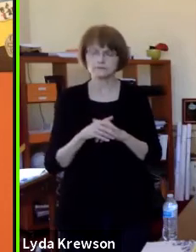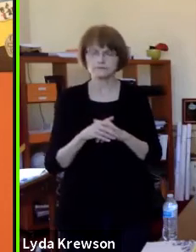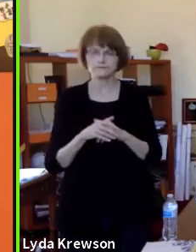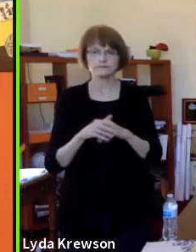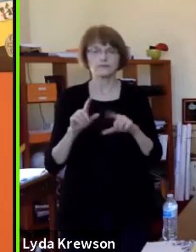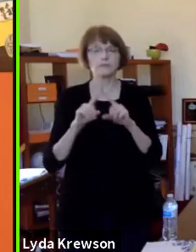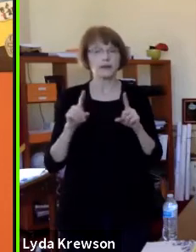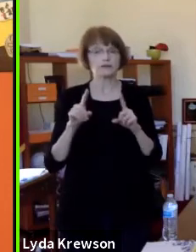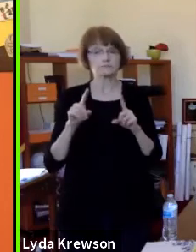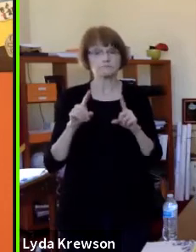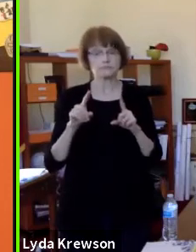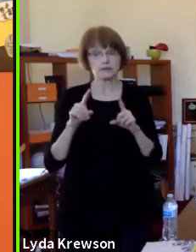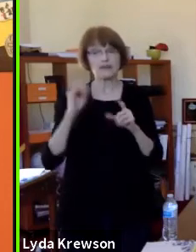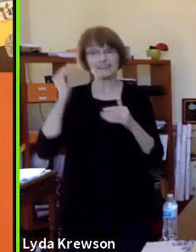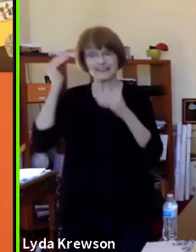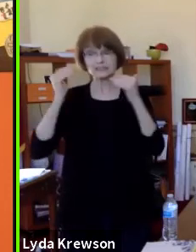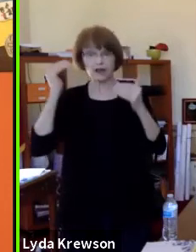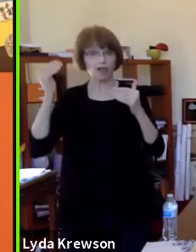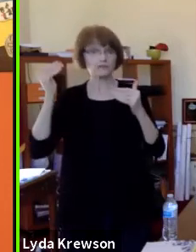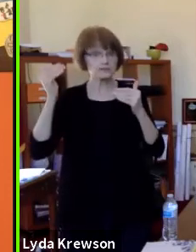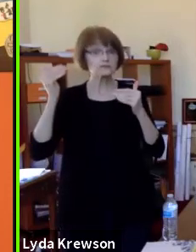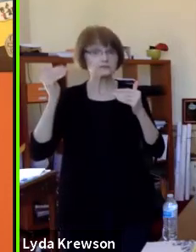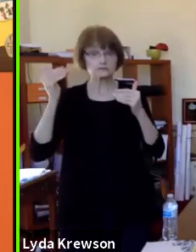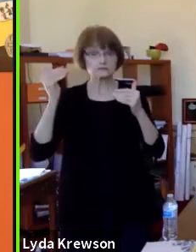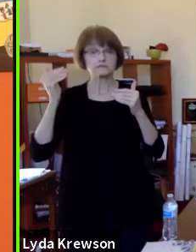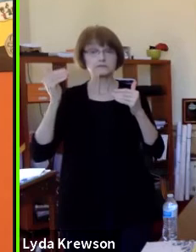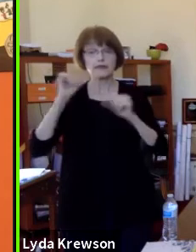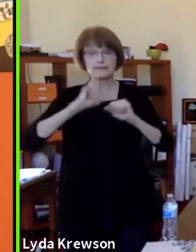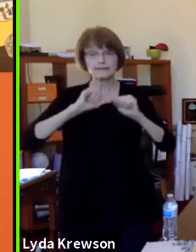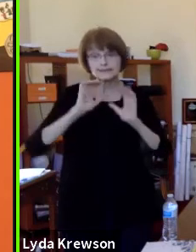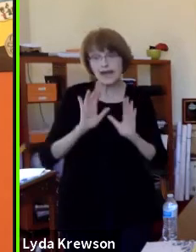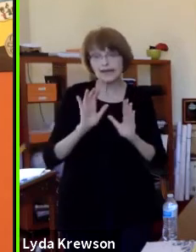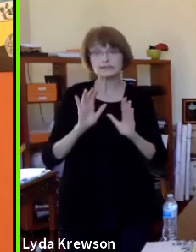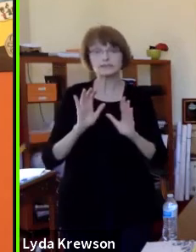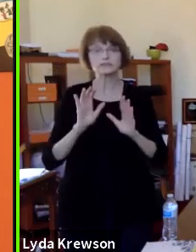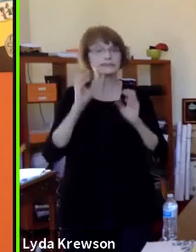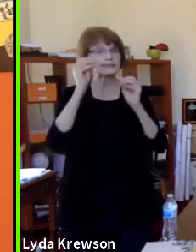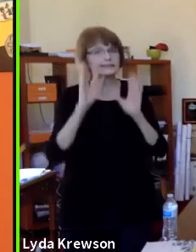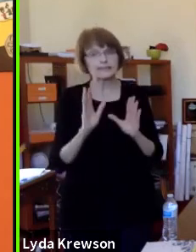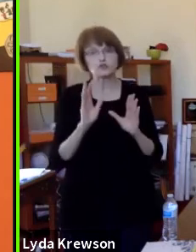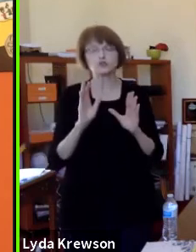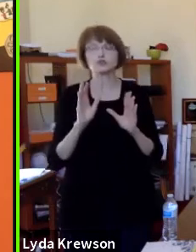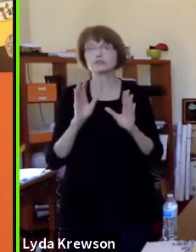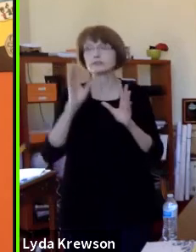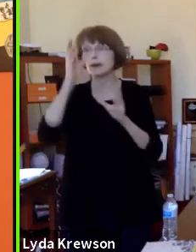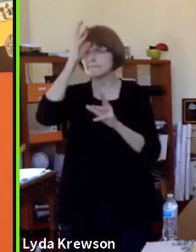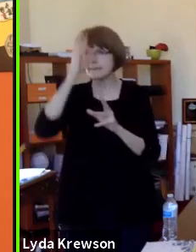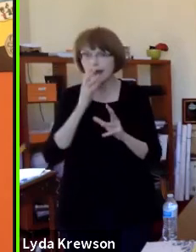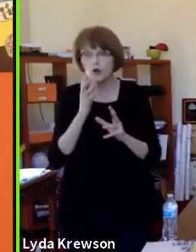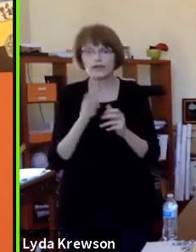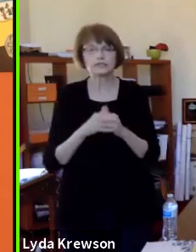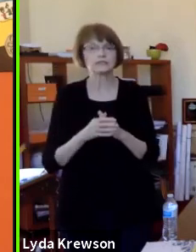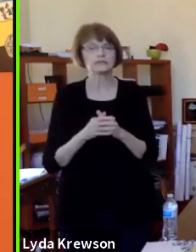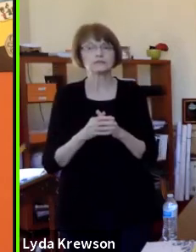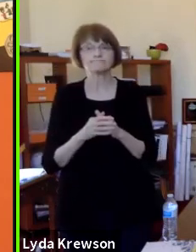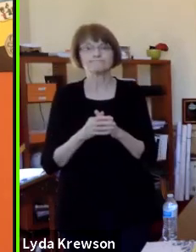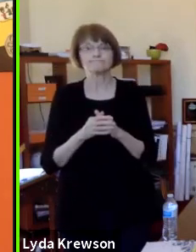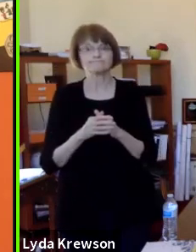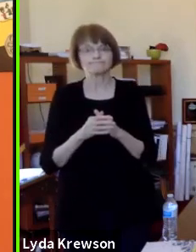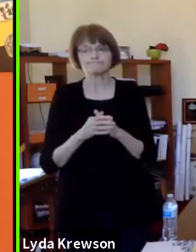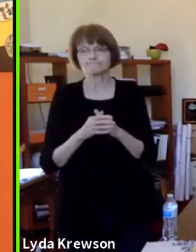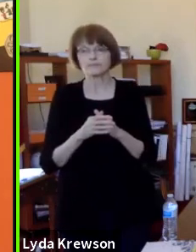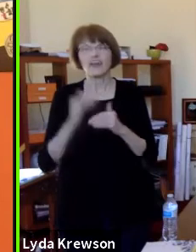know also that the adults, the scientists, your teachers, your parents,